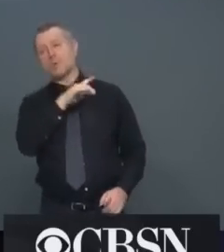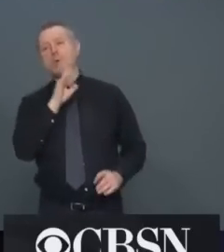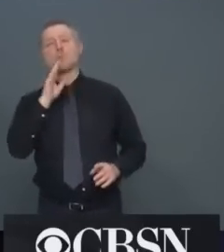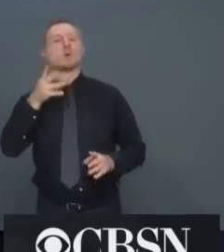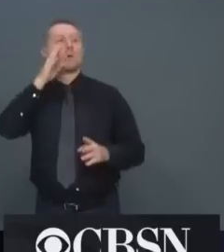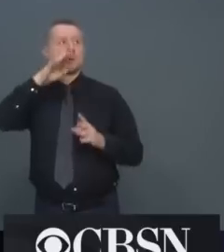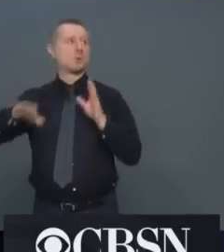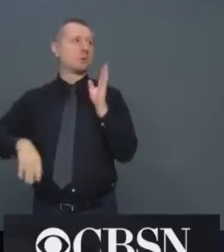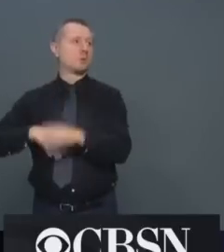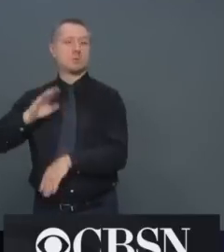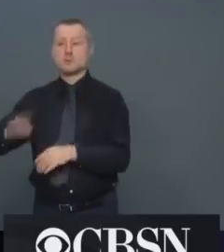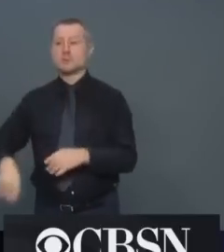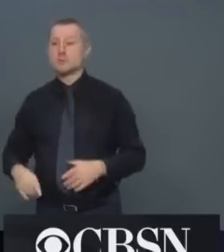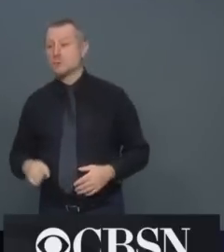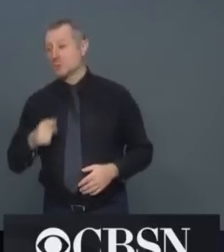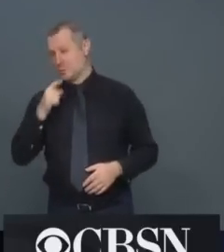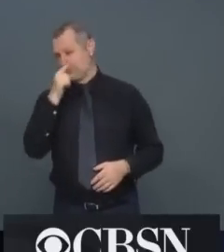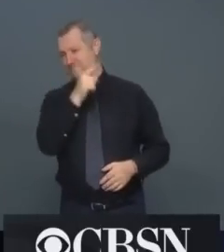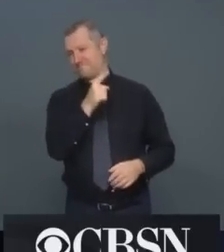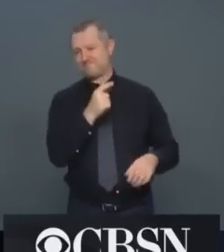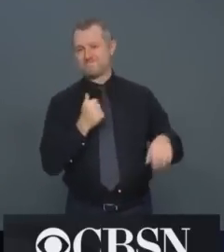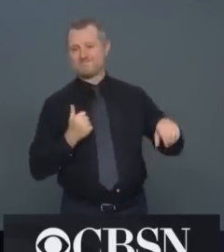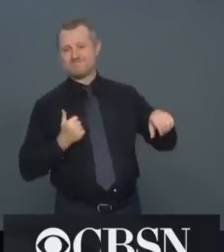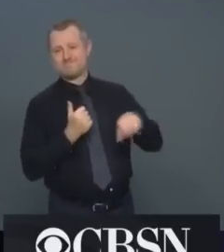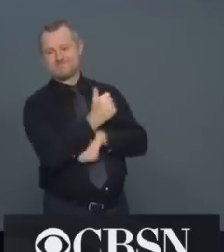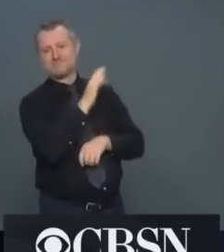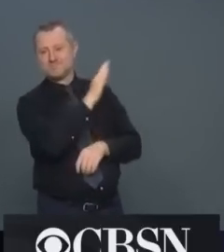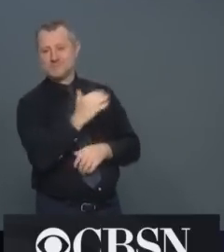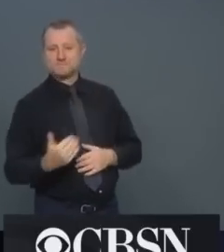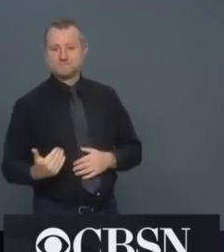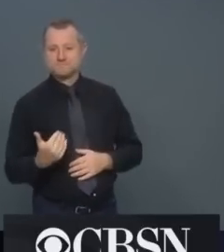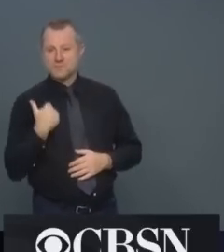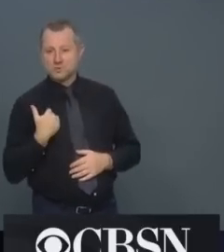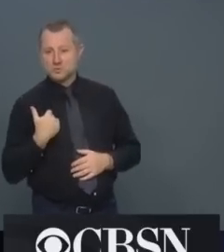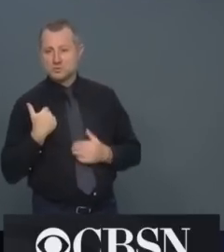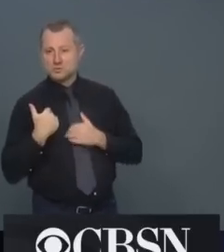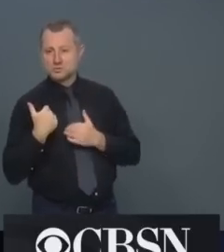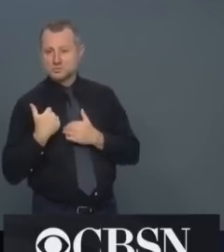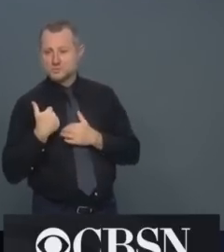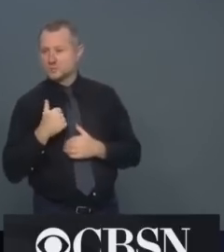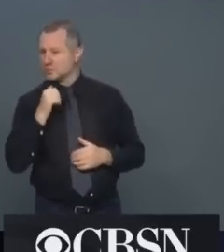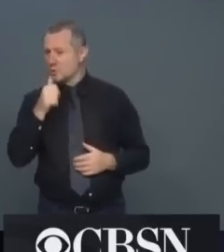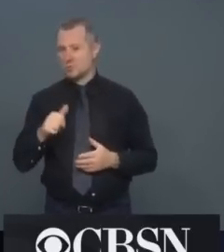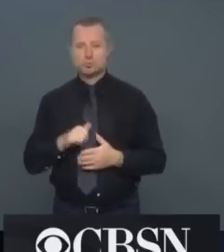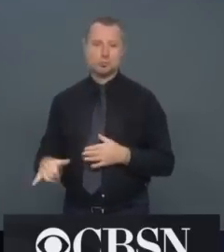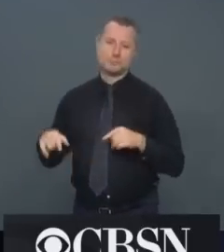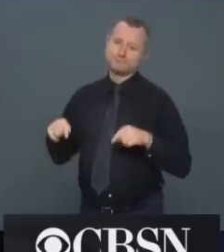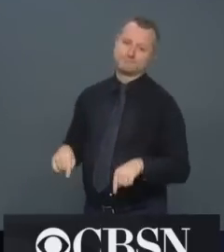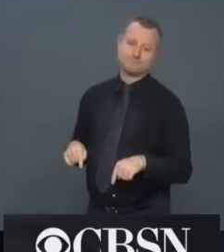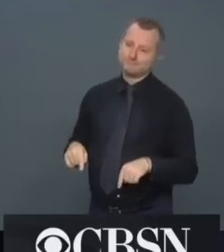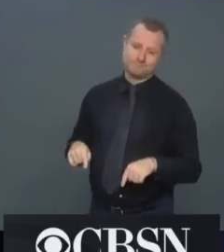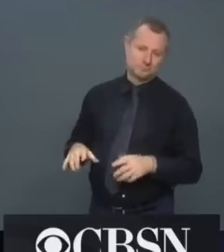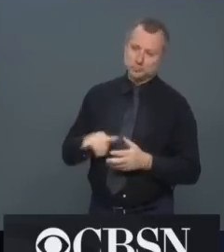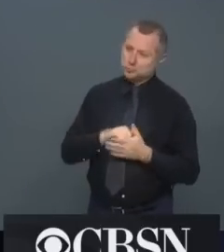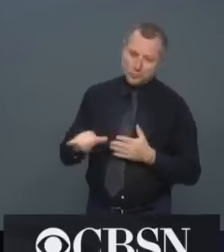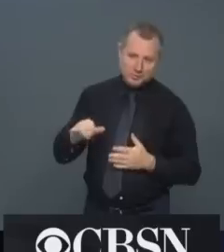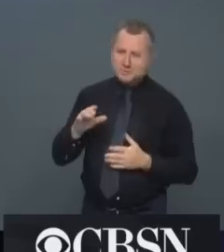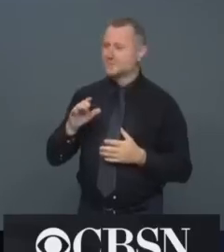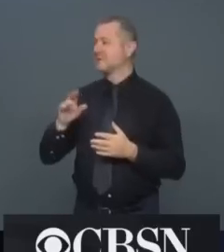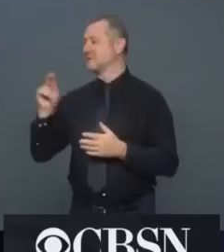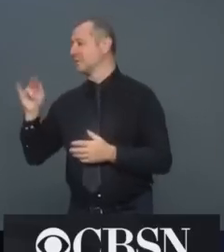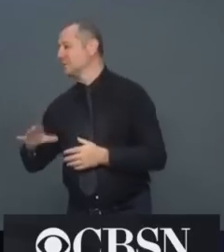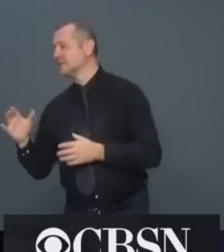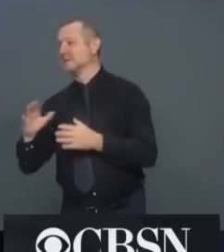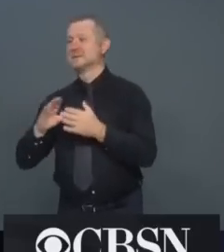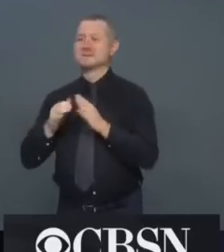You're liable, not the people of the state of New York and not New York City and not Buffalo. You're liable.